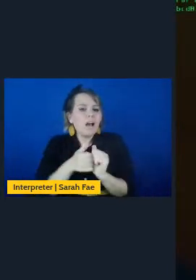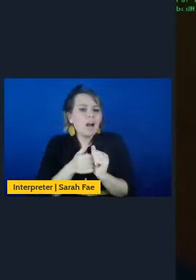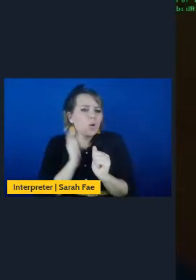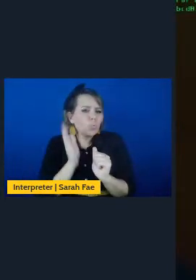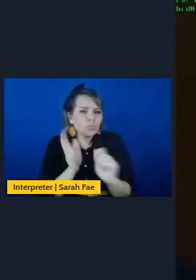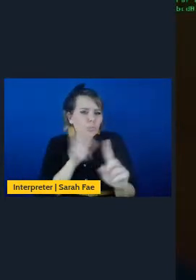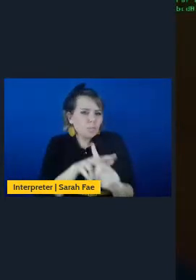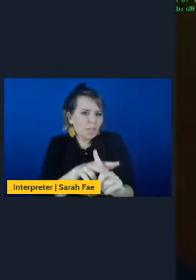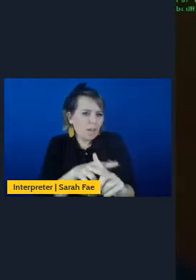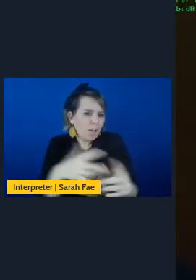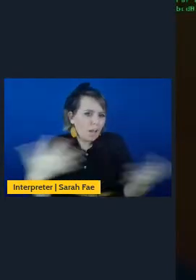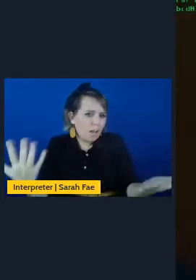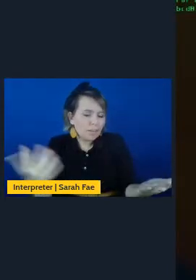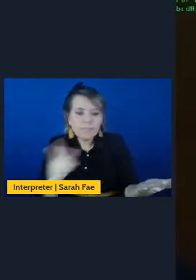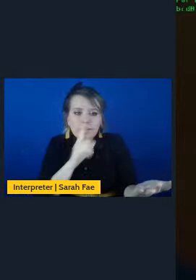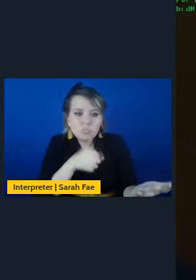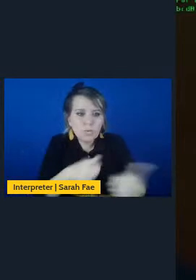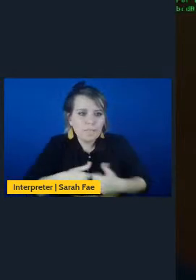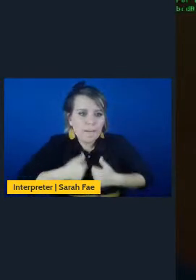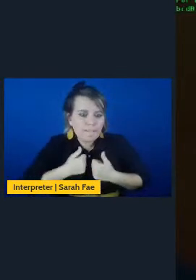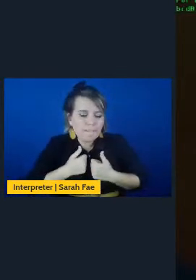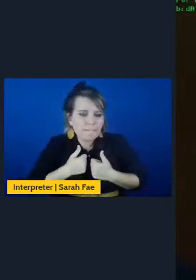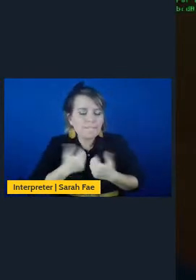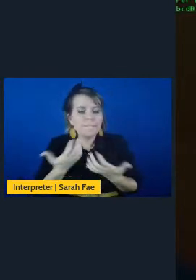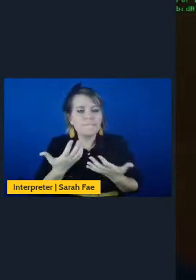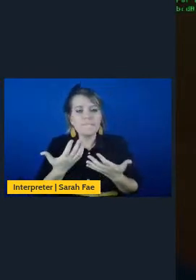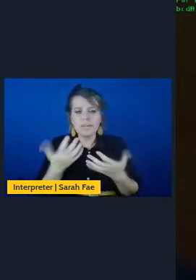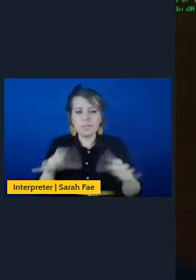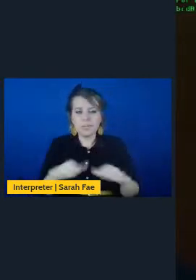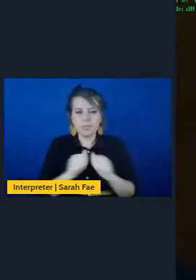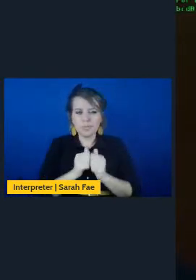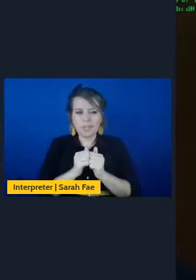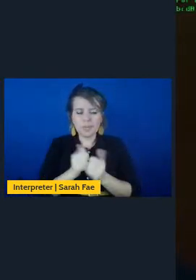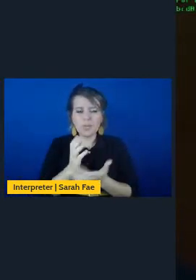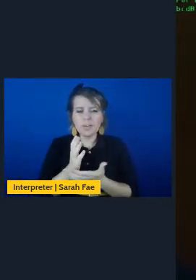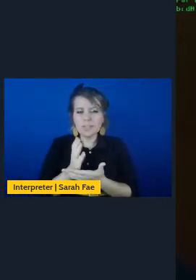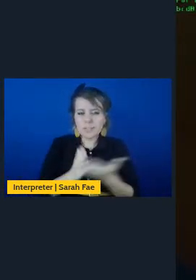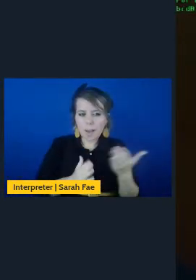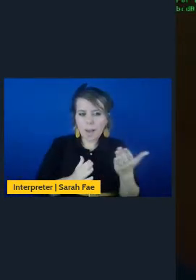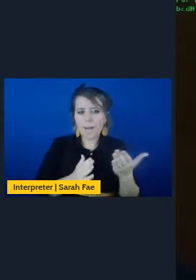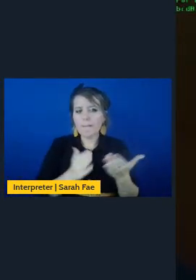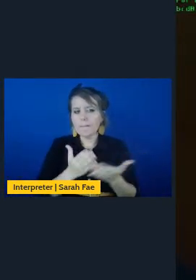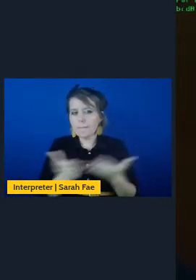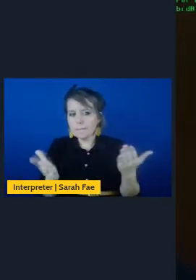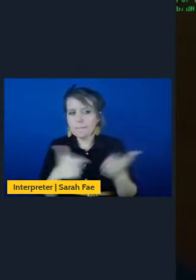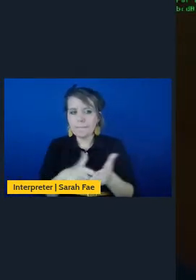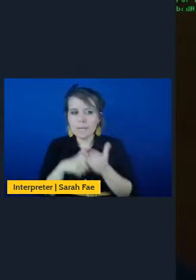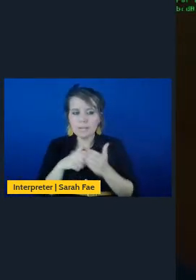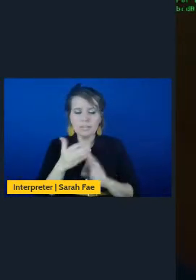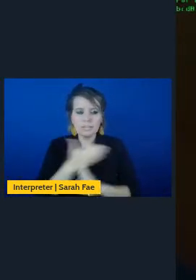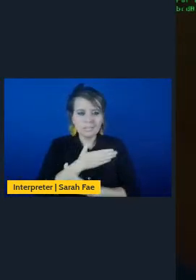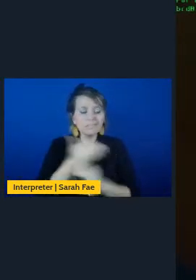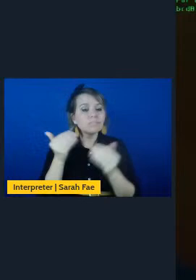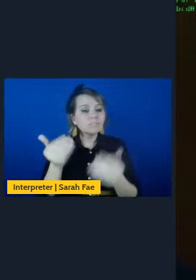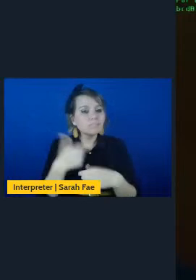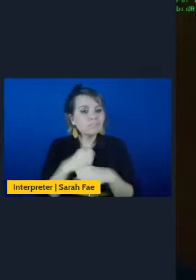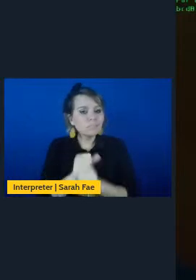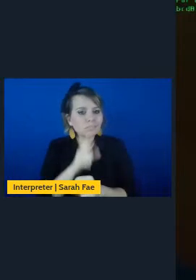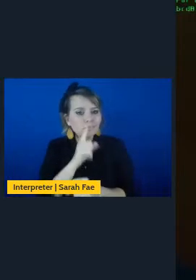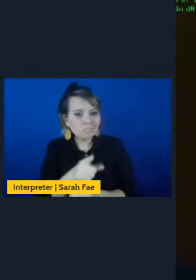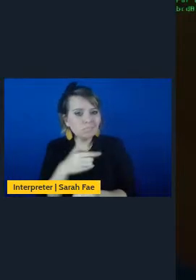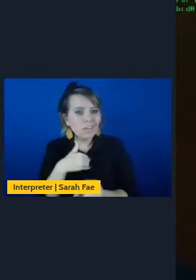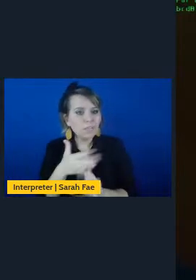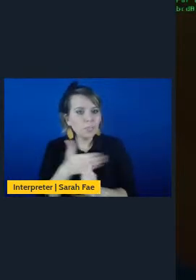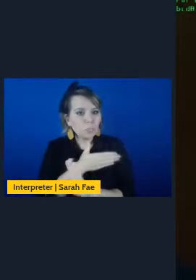do it together. There are some prereqs that are required before. So let's go ahead and make sure that we have those